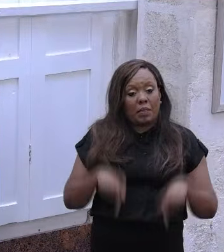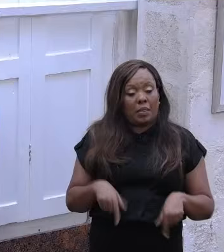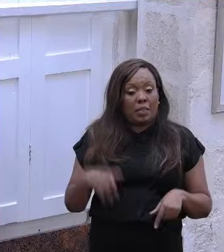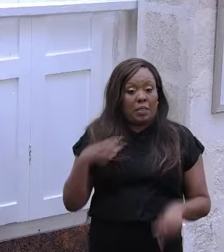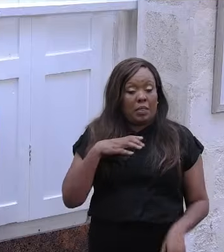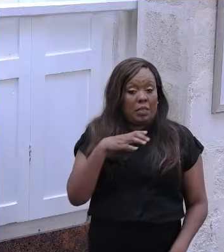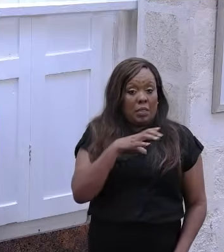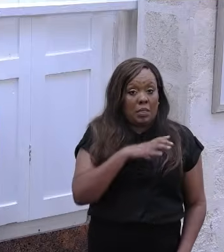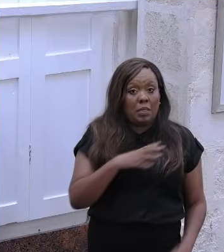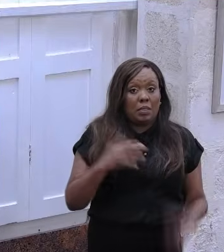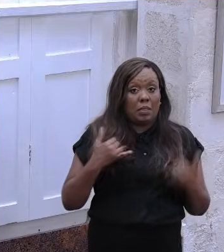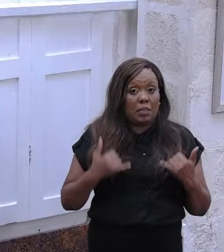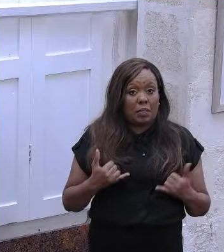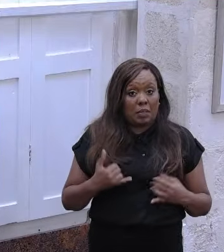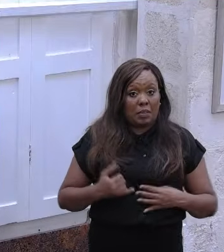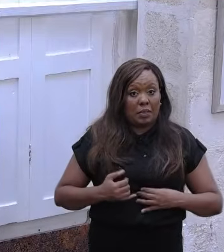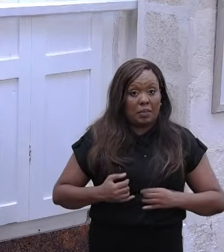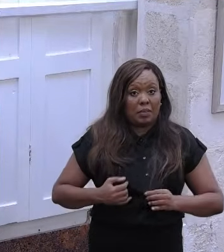committee.